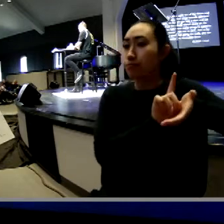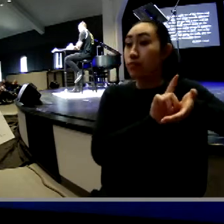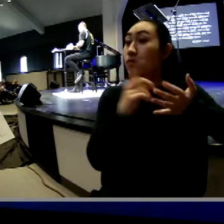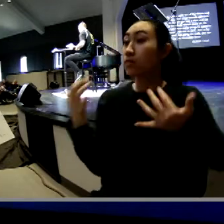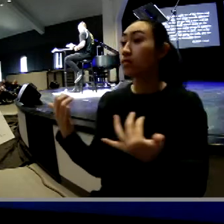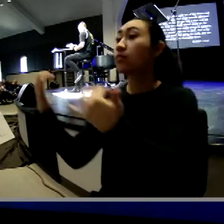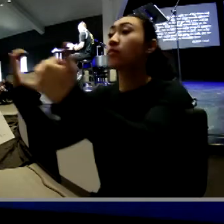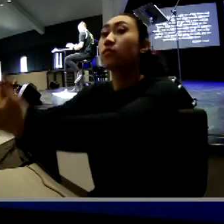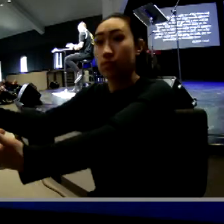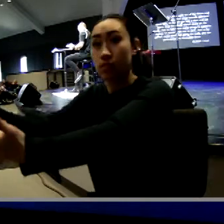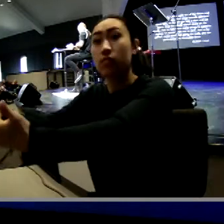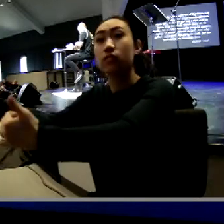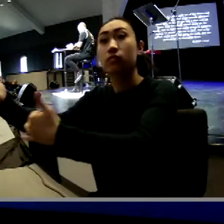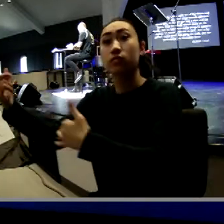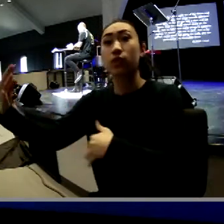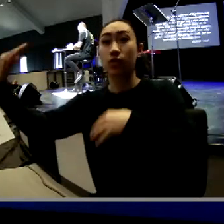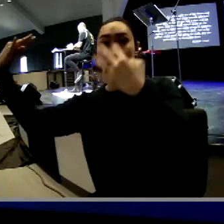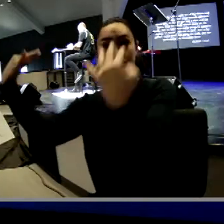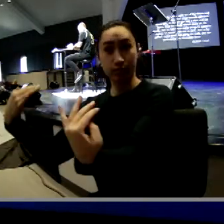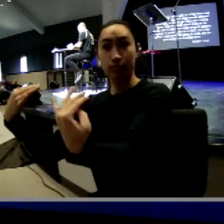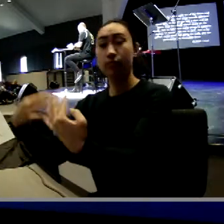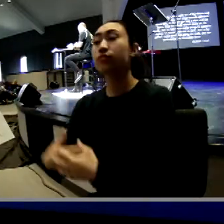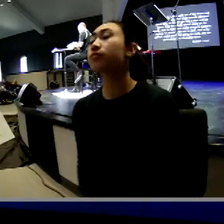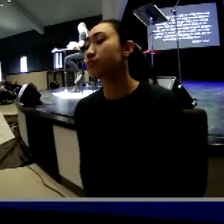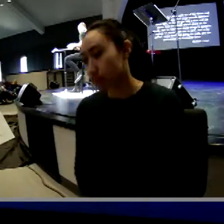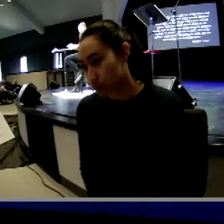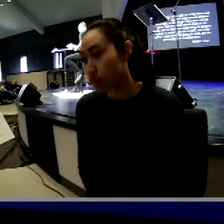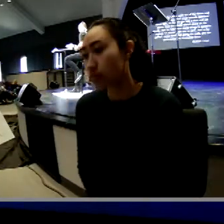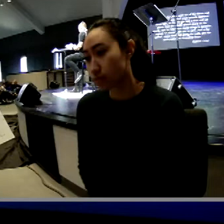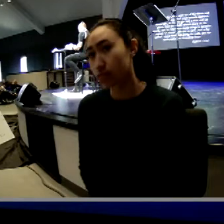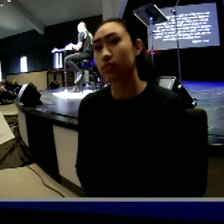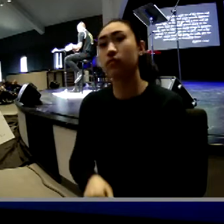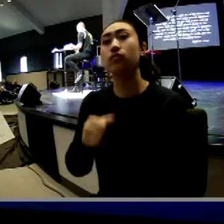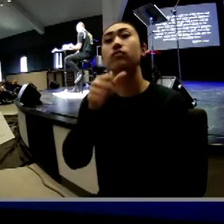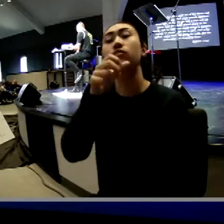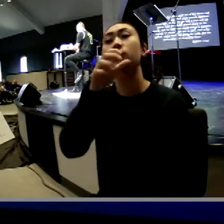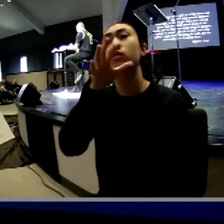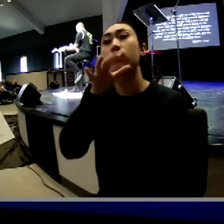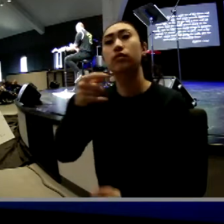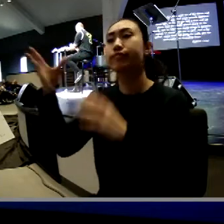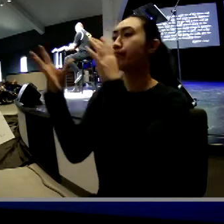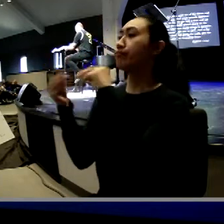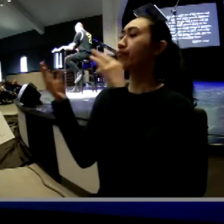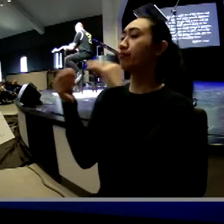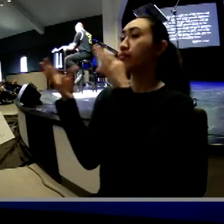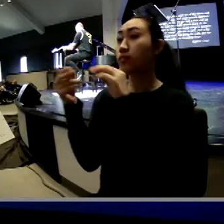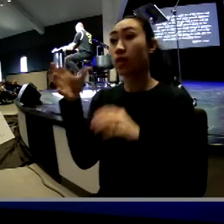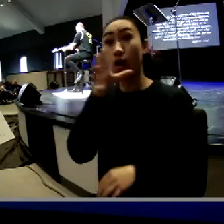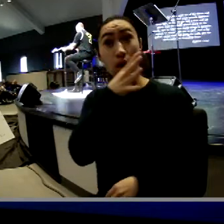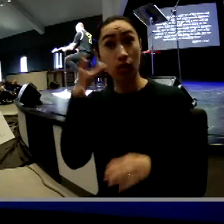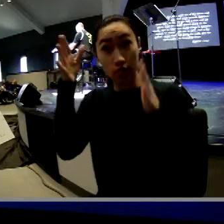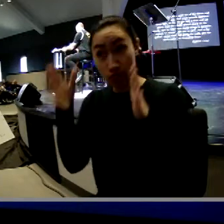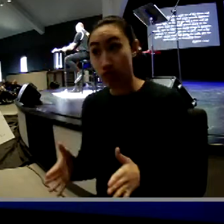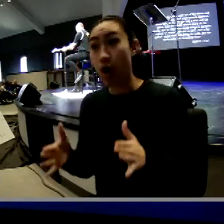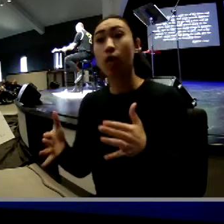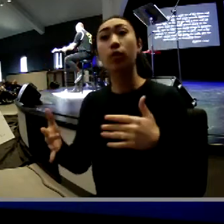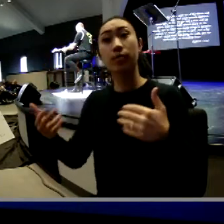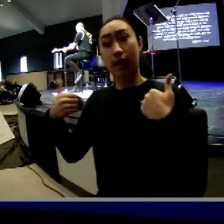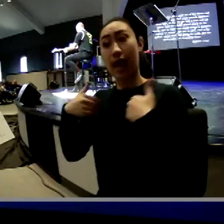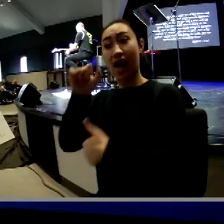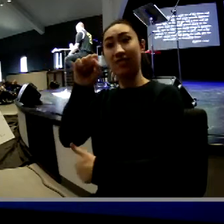in parables, saying, a farmer went out to sow a seed, and he was scattering the seed. Some fell along the path, and the birds came and ate it